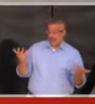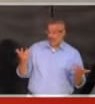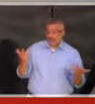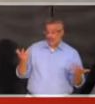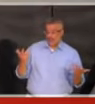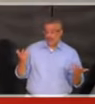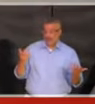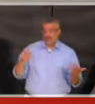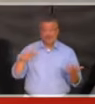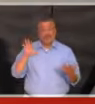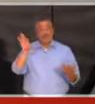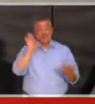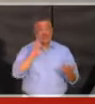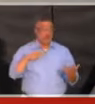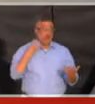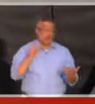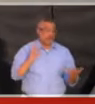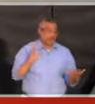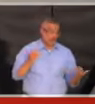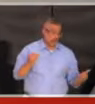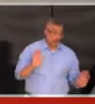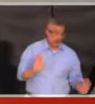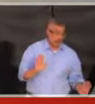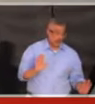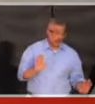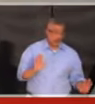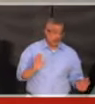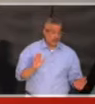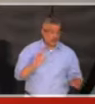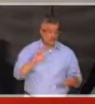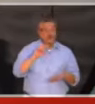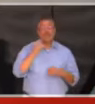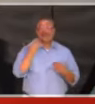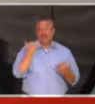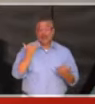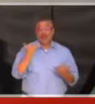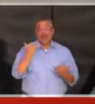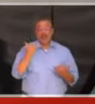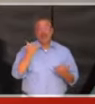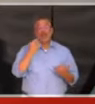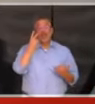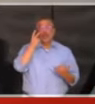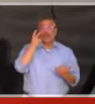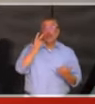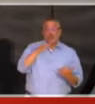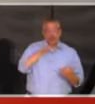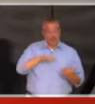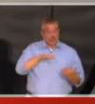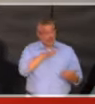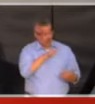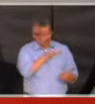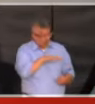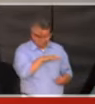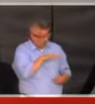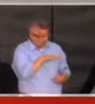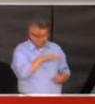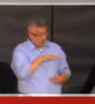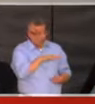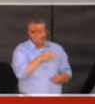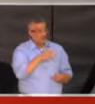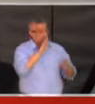just think Washington, D.C. right now. Stand on your head and go local. remarkable things are